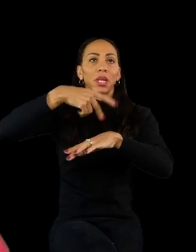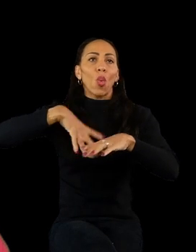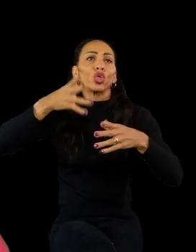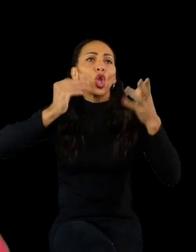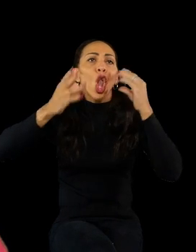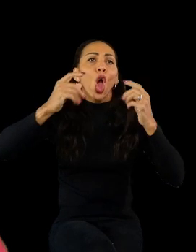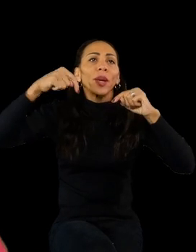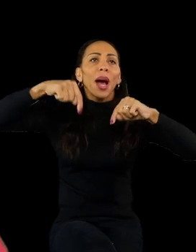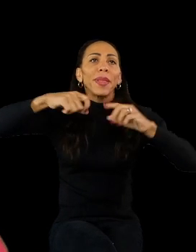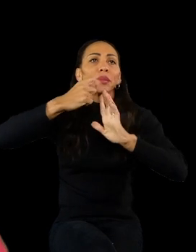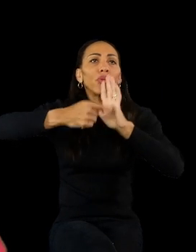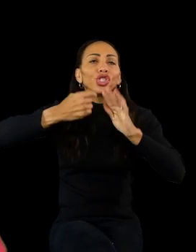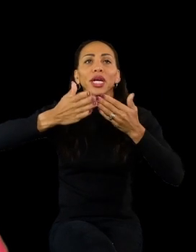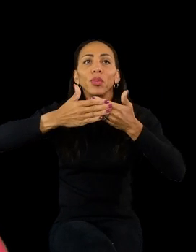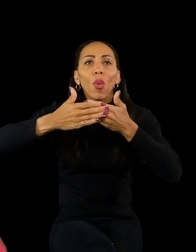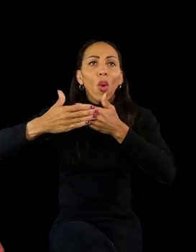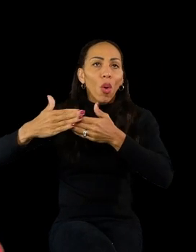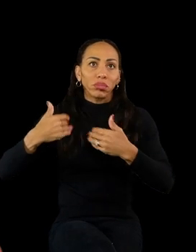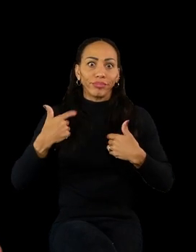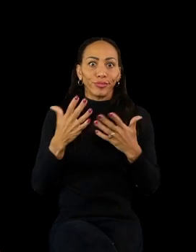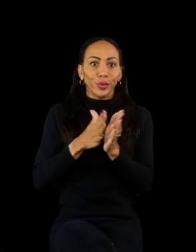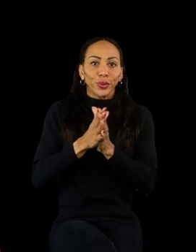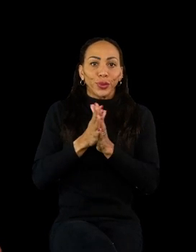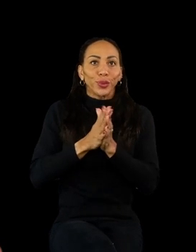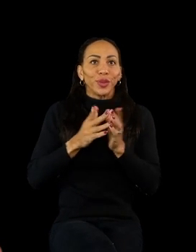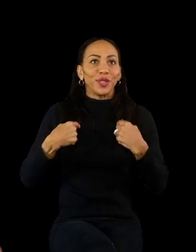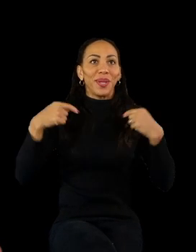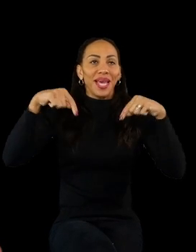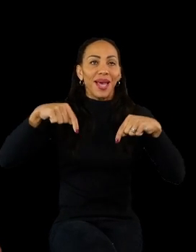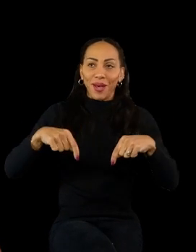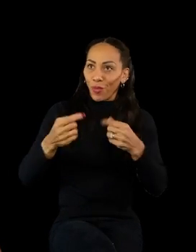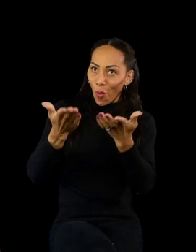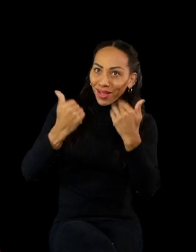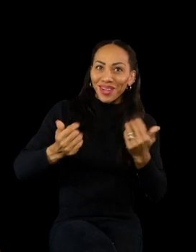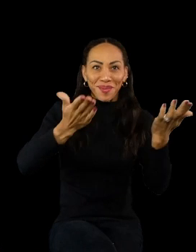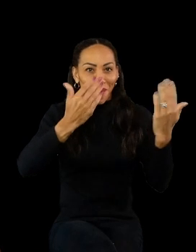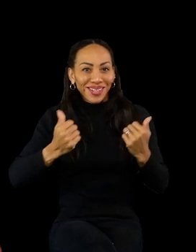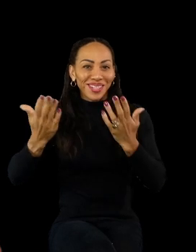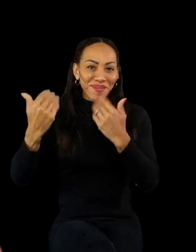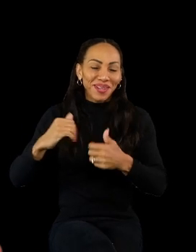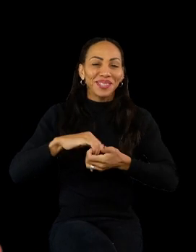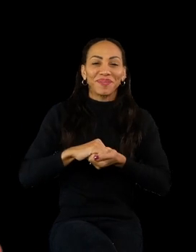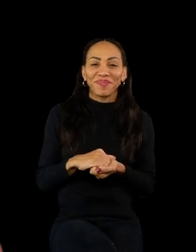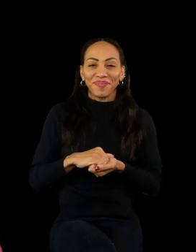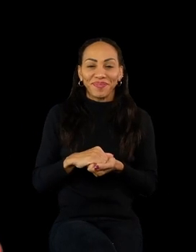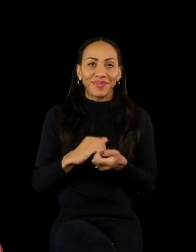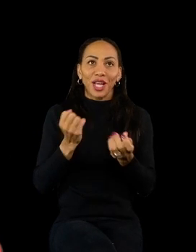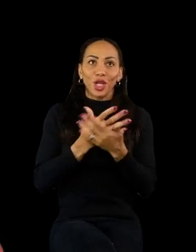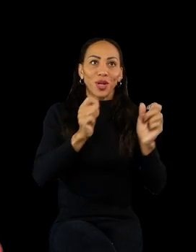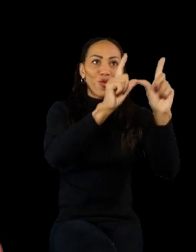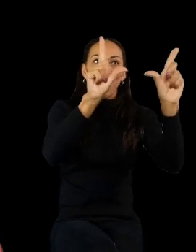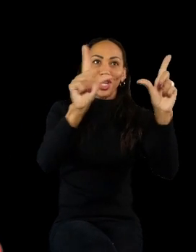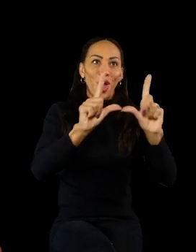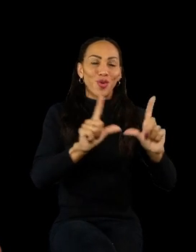you for having me here. Wonderful. Welcome. Great to have you here, Saga. Thank you. Let me just go back to our other